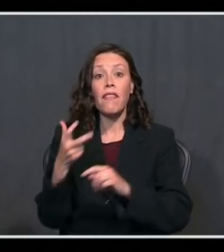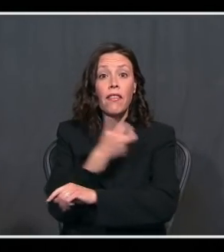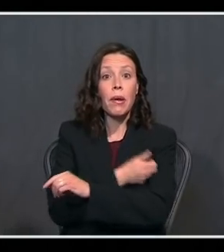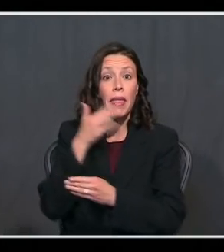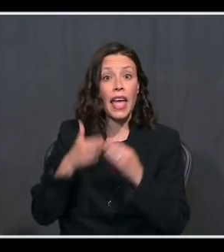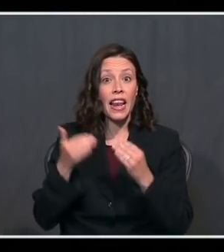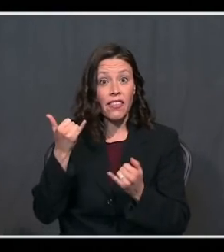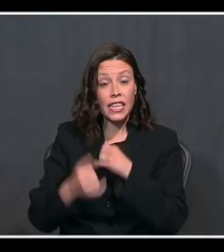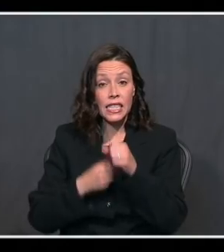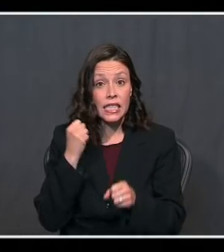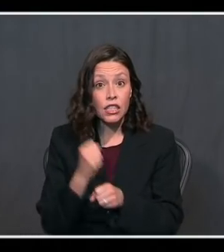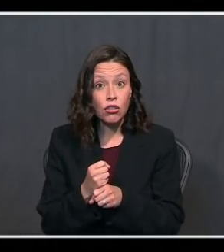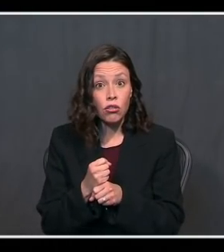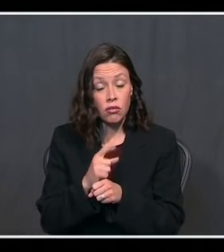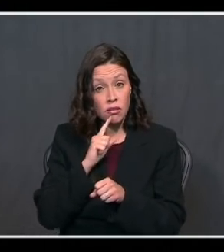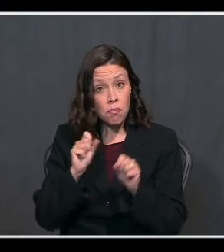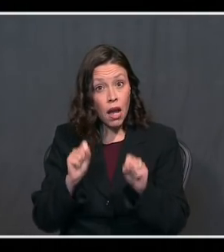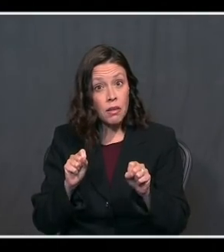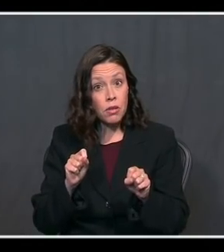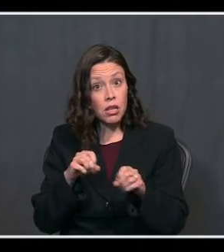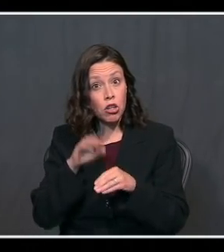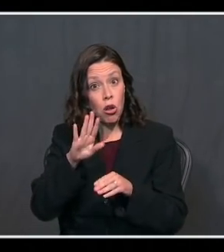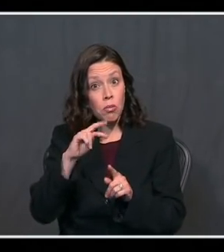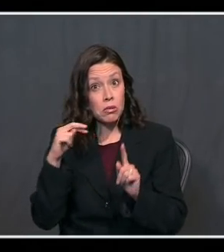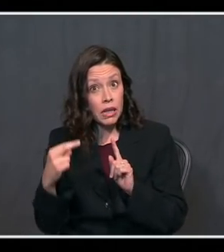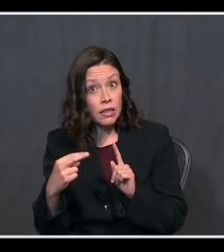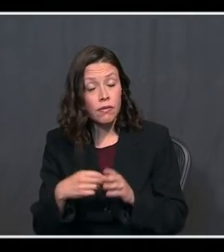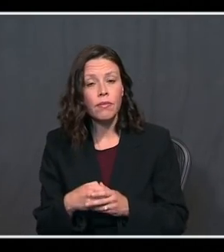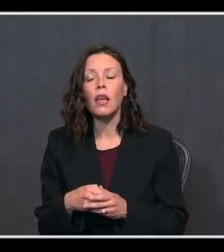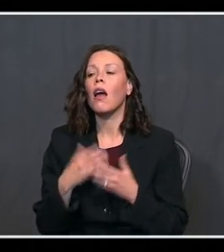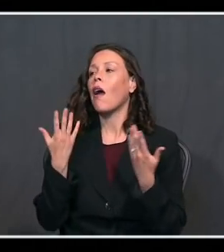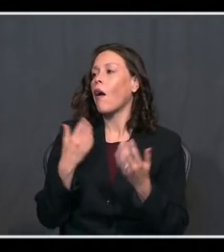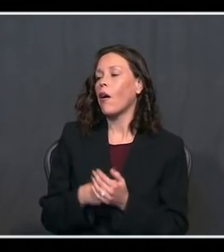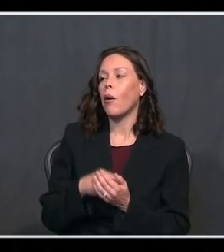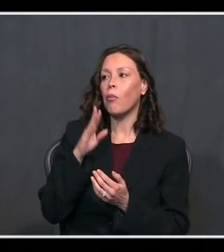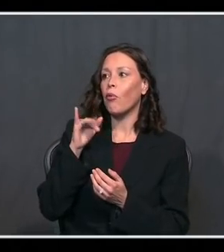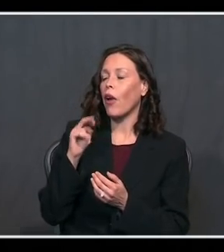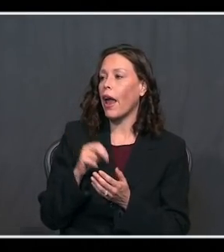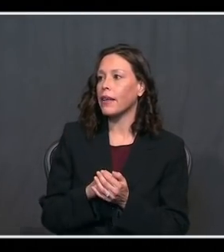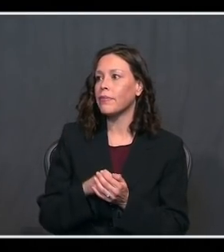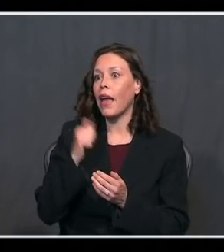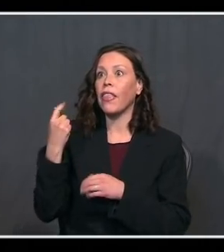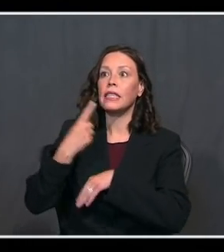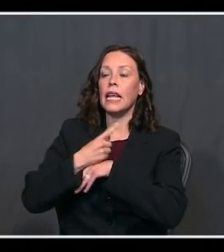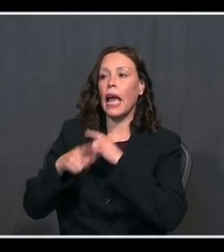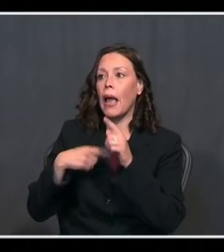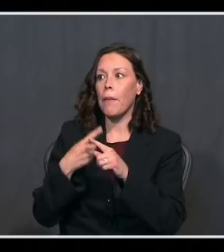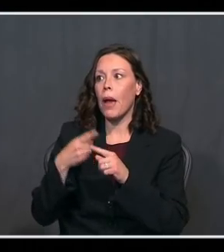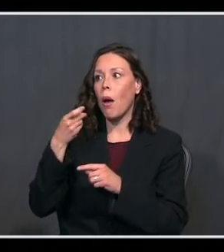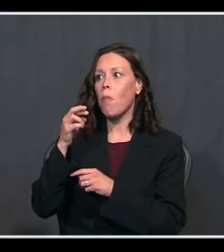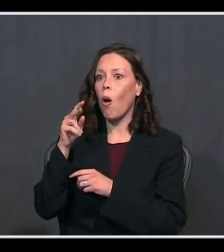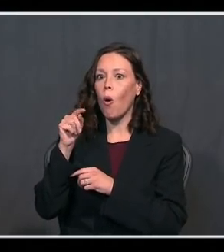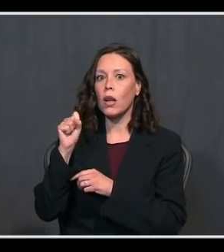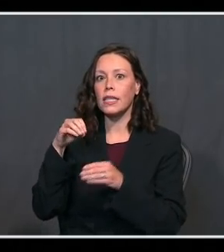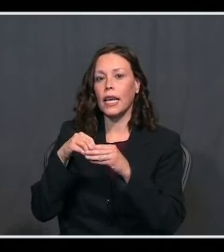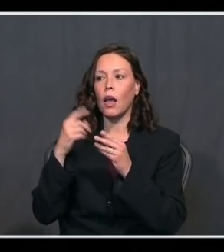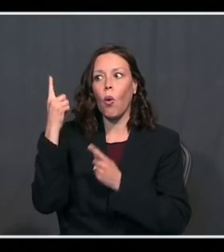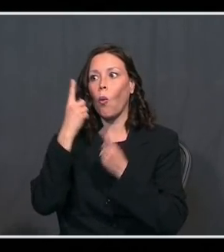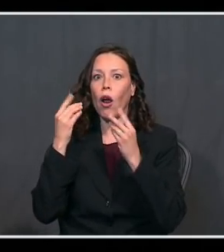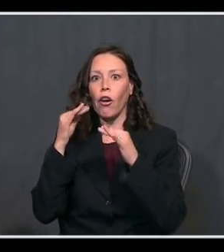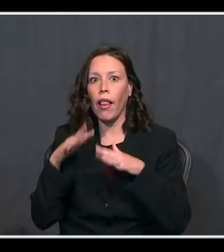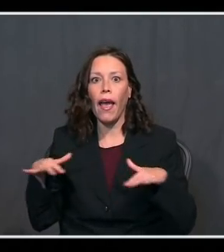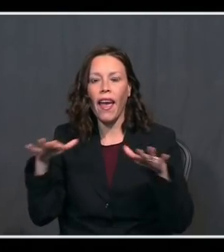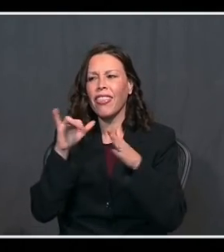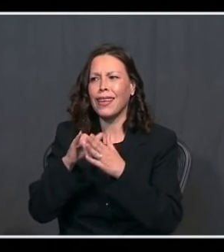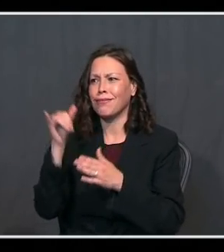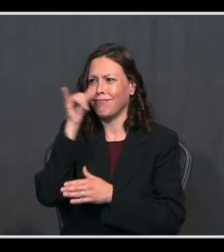this year, is that possible in your view? Oh, Brian, you know, it's another day of POTUS in Wonderland here. It is